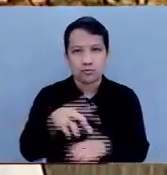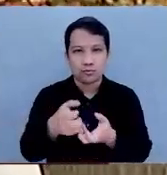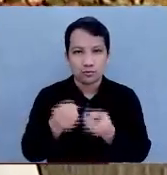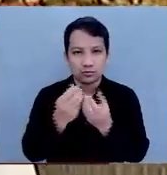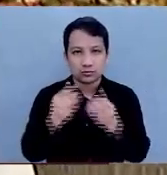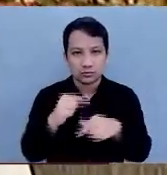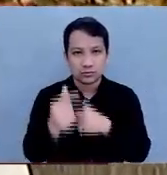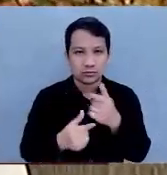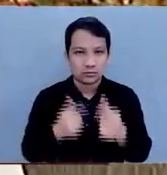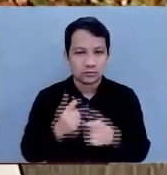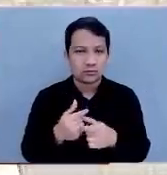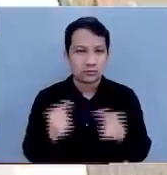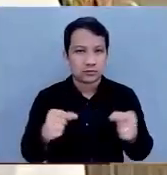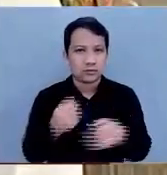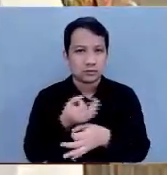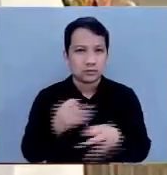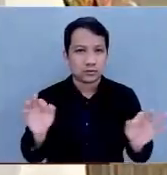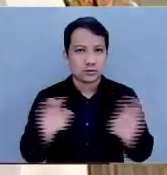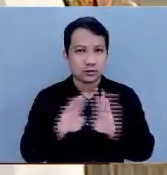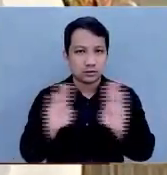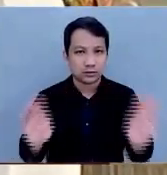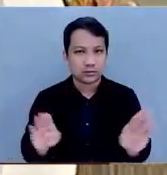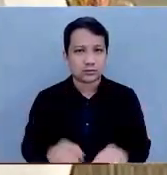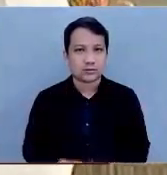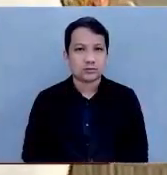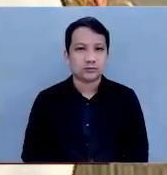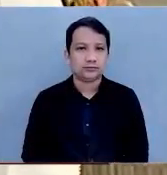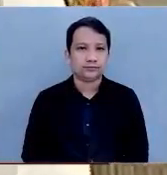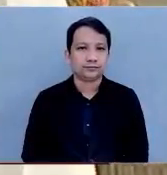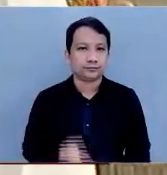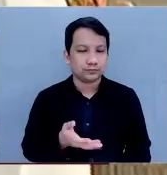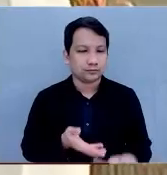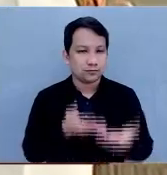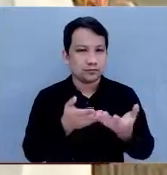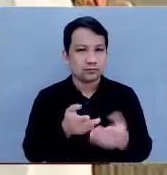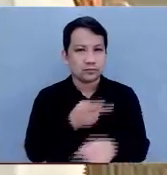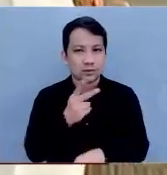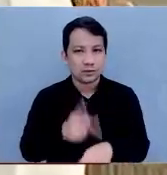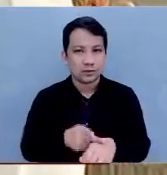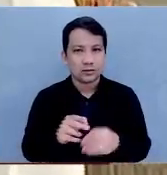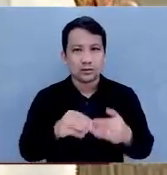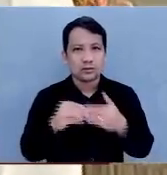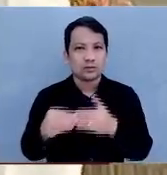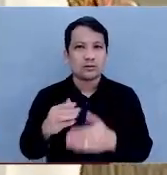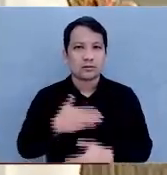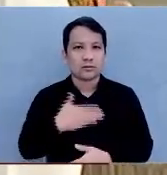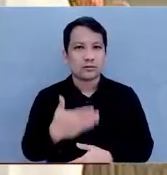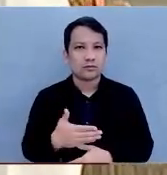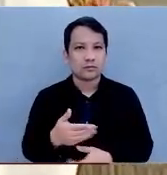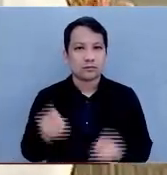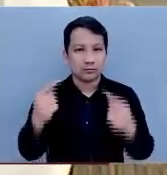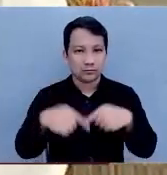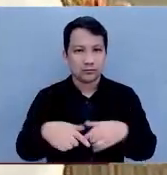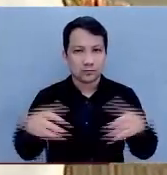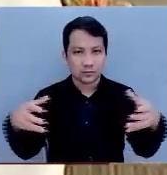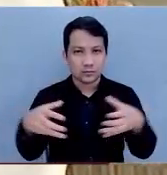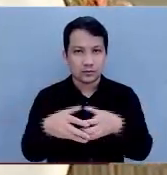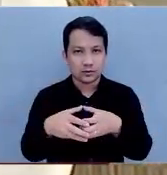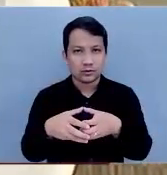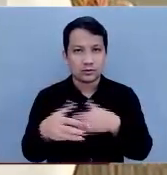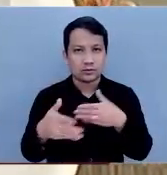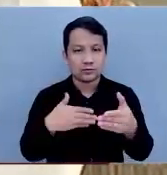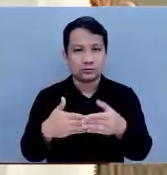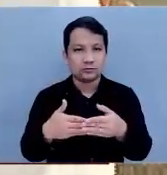global maritime commons to be free and open. And I applaud the Philippine leadership in being willing to bring in other nations to what was